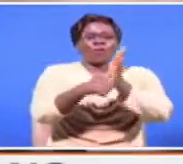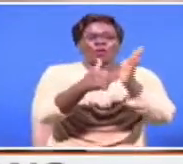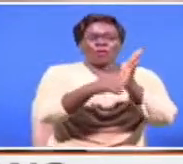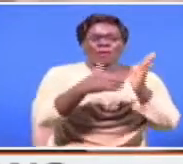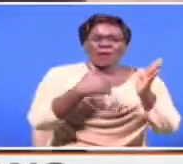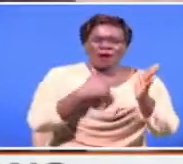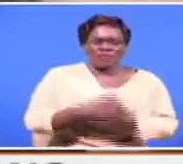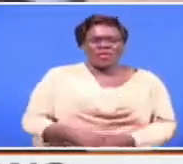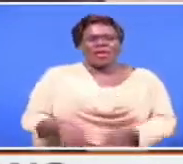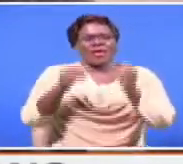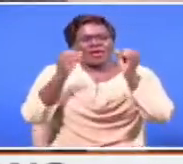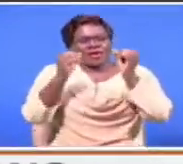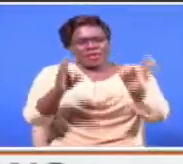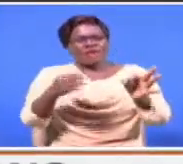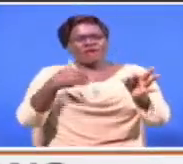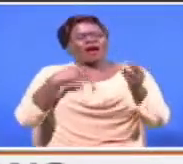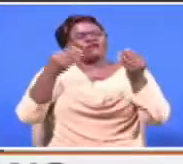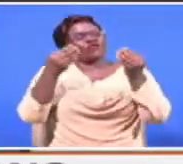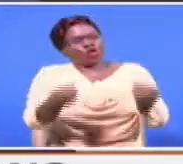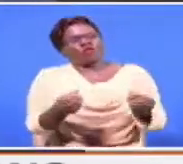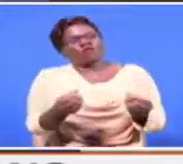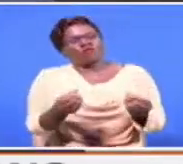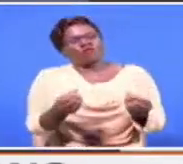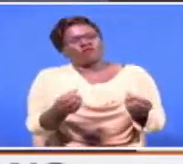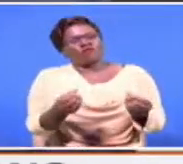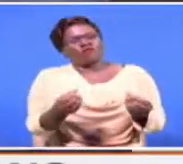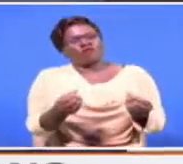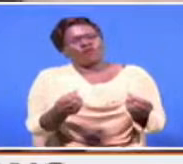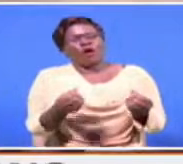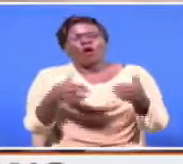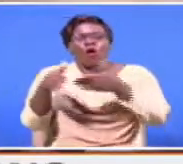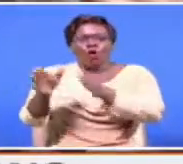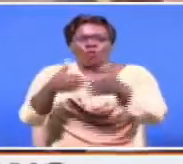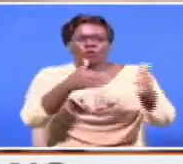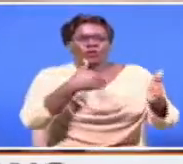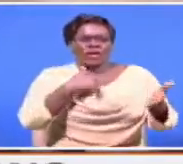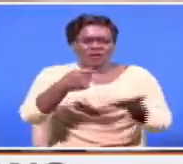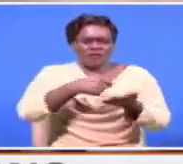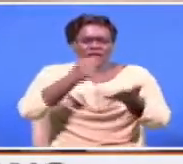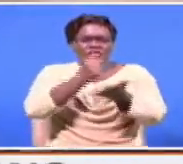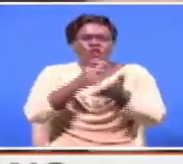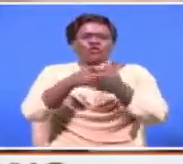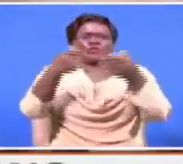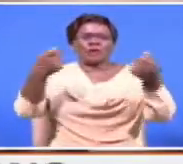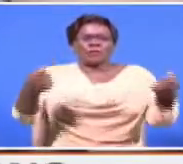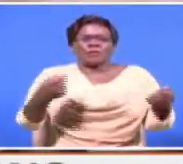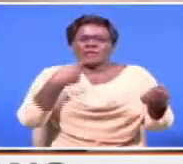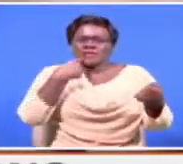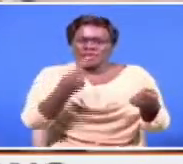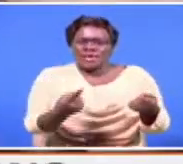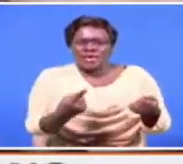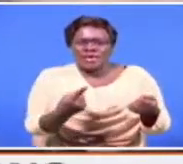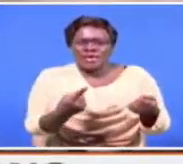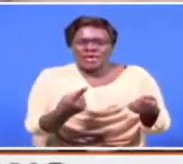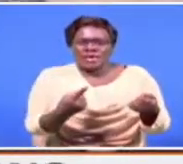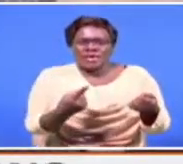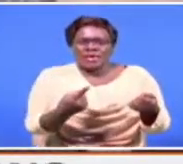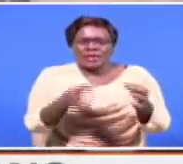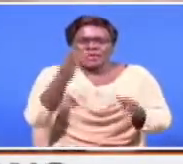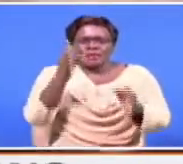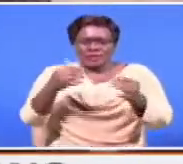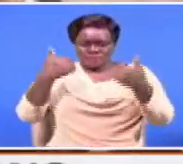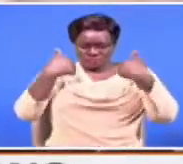nayo. Kama ako na suluhu, ana nafasi ya kuandika kwa magazeti, aandike aseme, kulingana